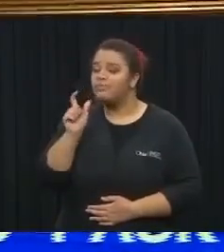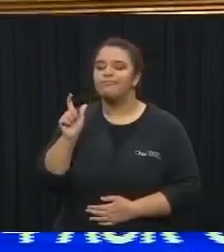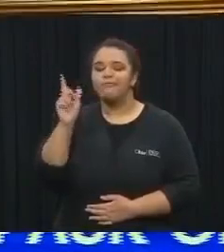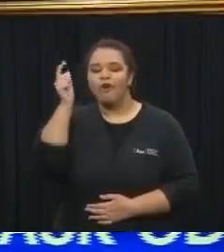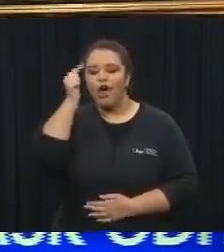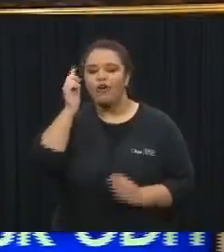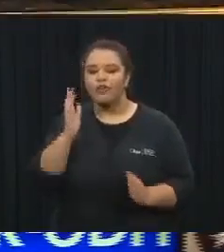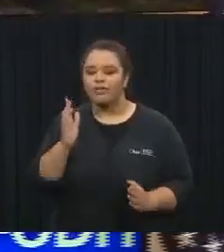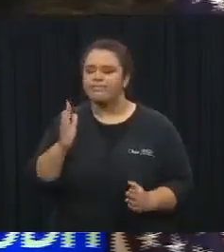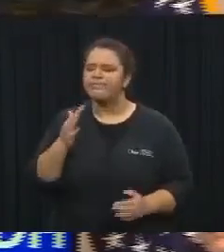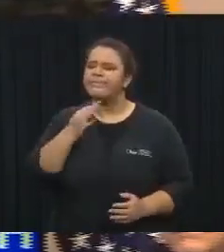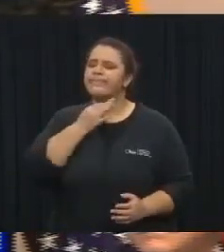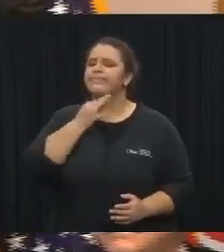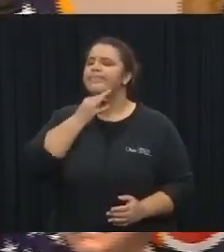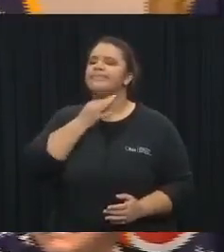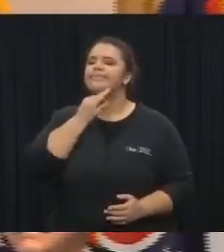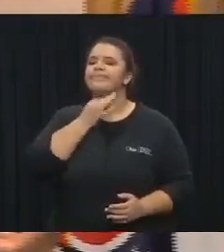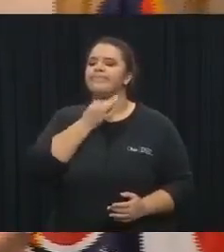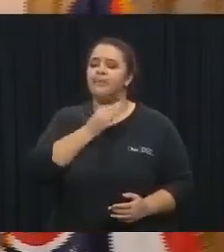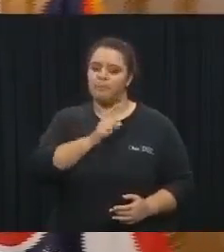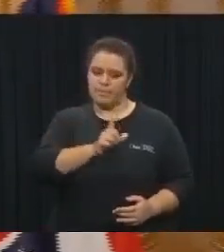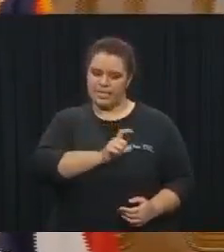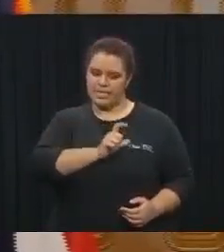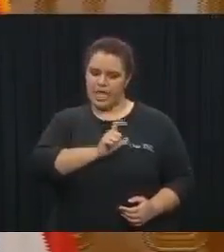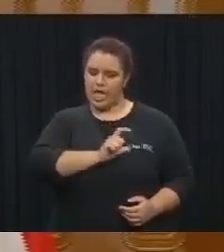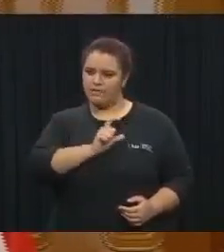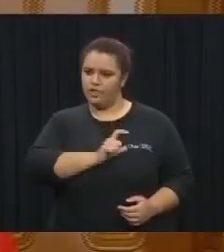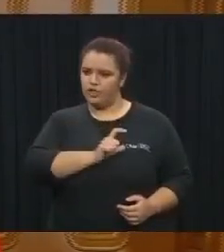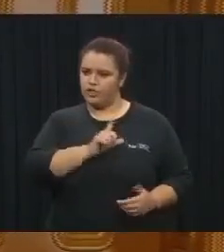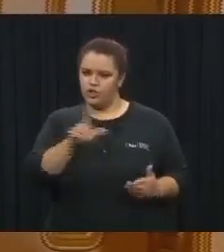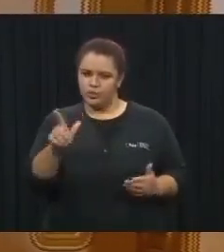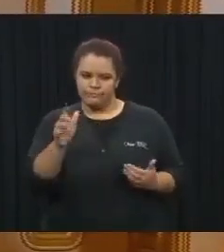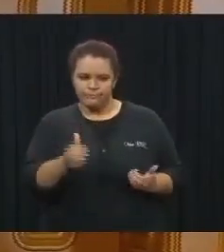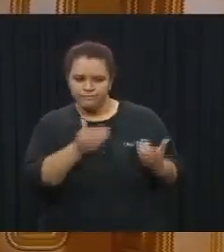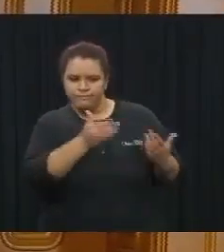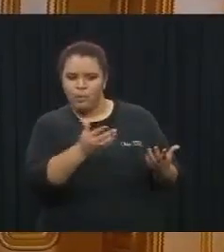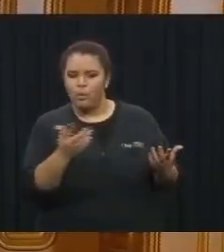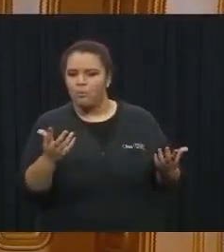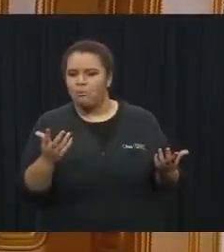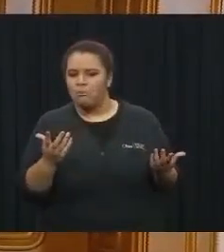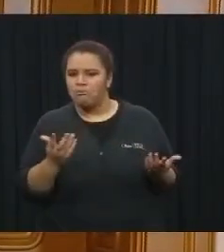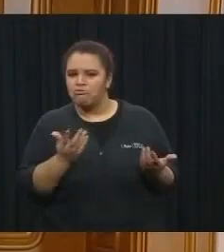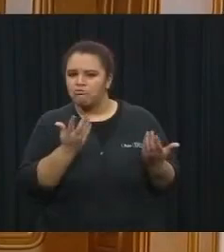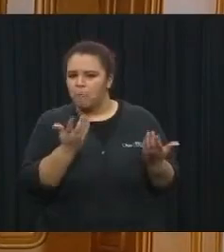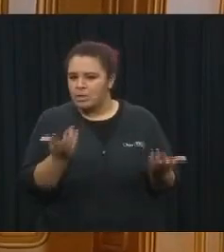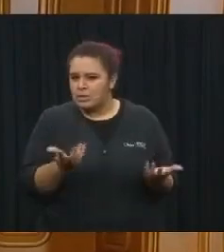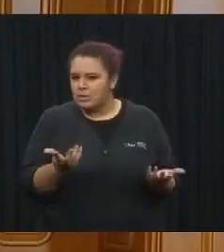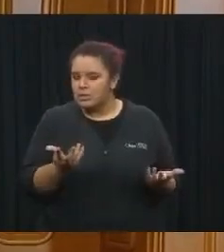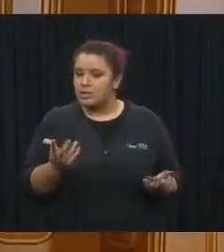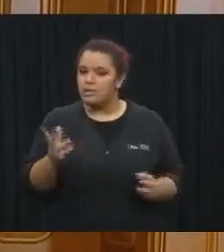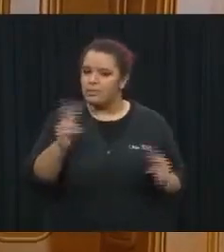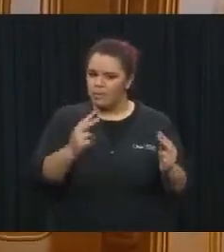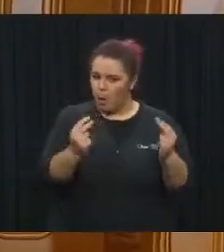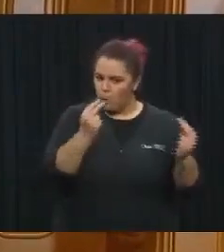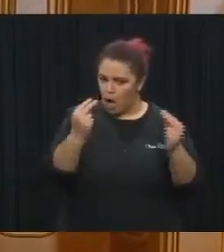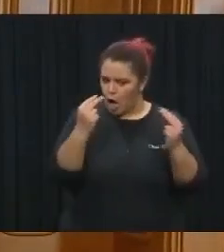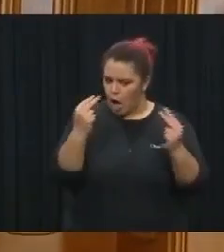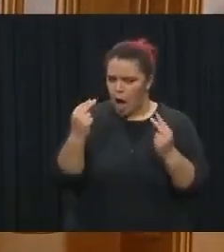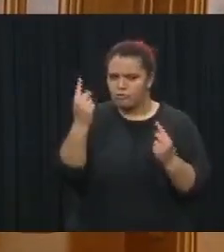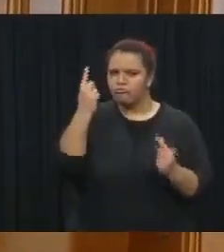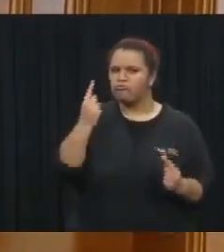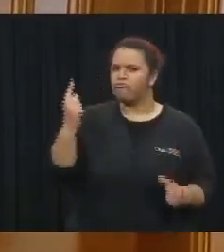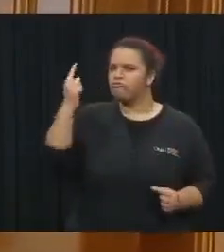anything, is being given to police officers during this crisis? Our viewers have said that they want to know how stay-at-home is